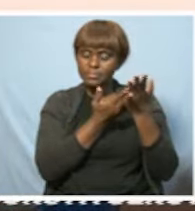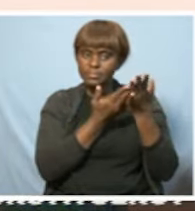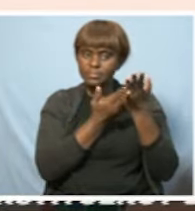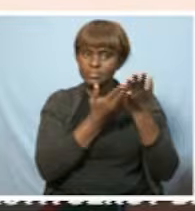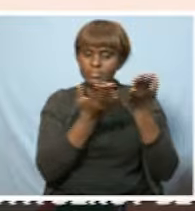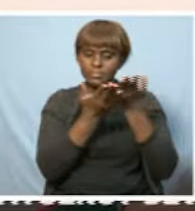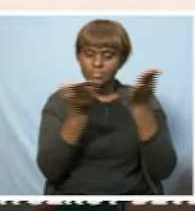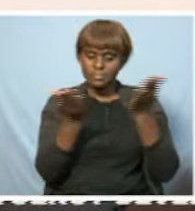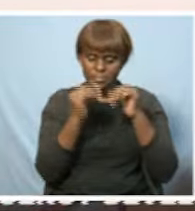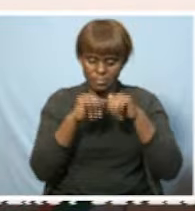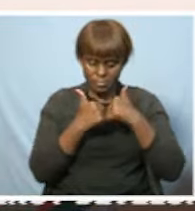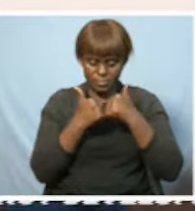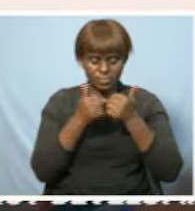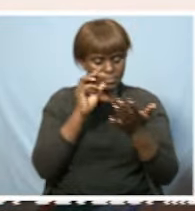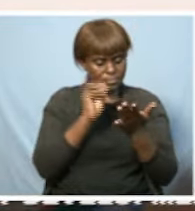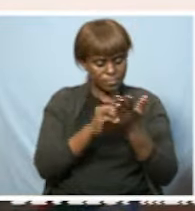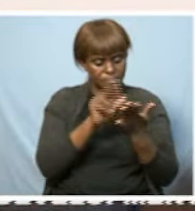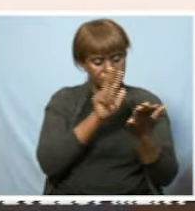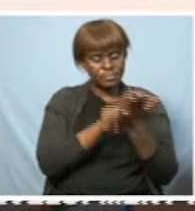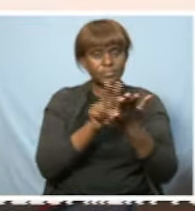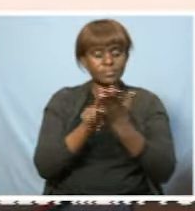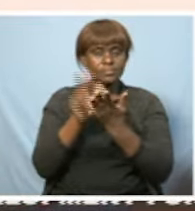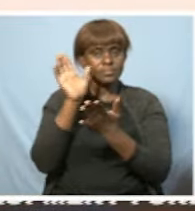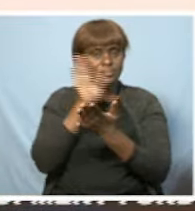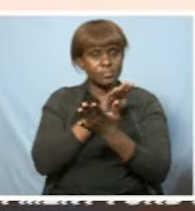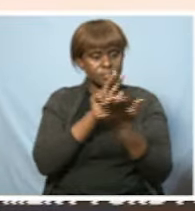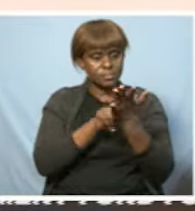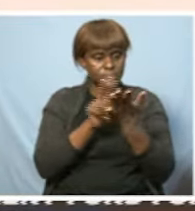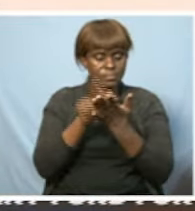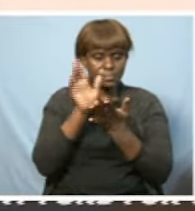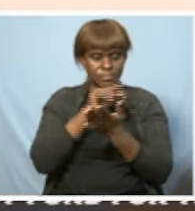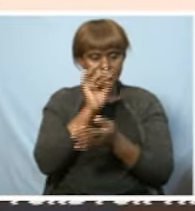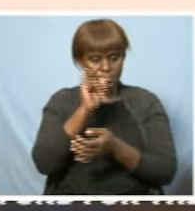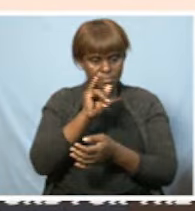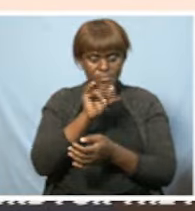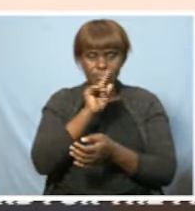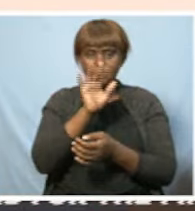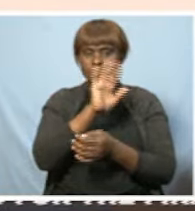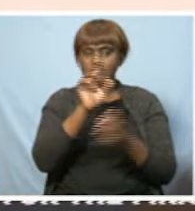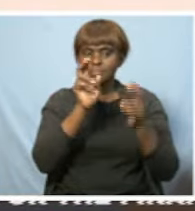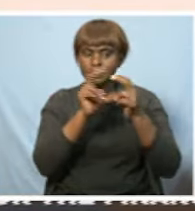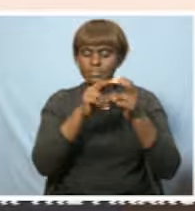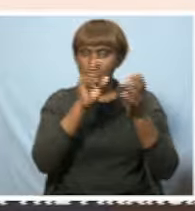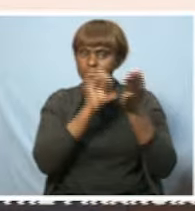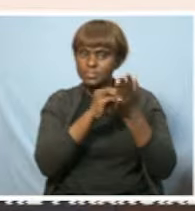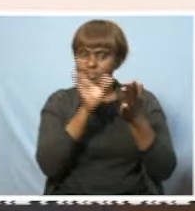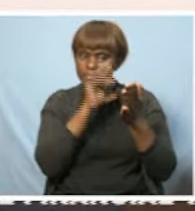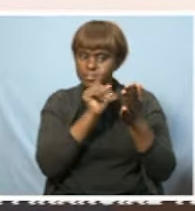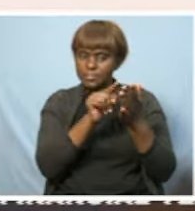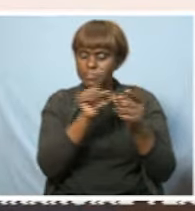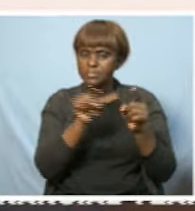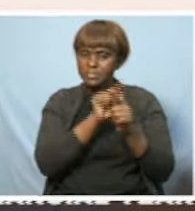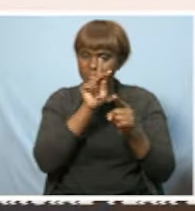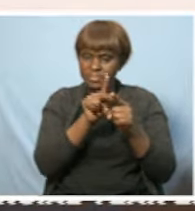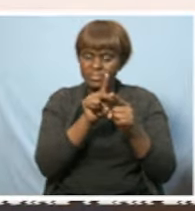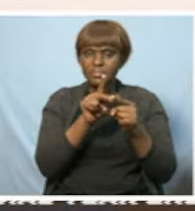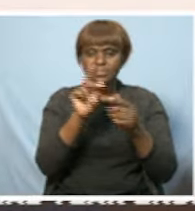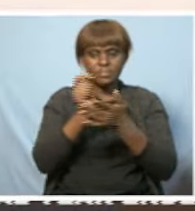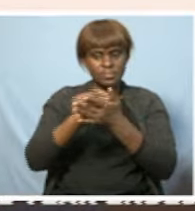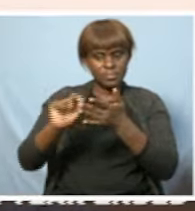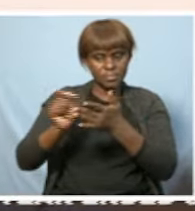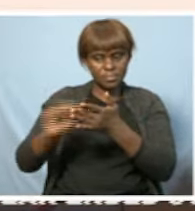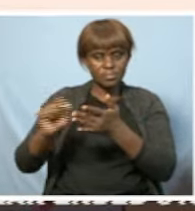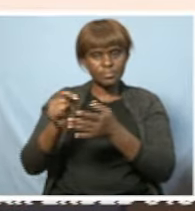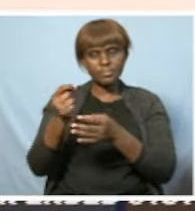where we put the signatories. Yes, the contractor had put 2020. This looks like a 4, but it was deleted to be a